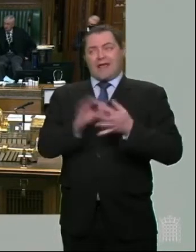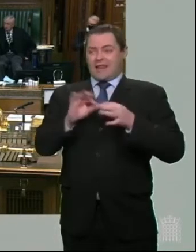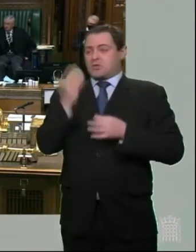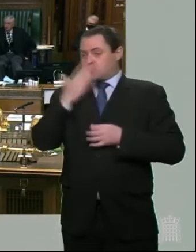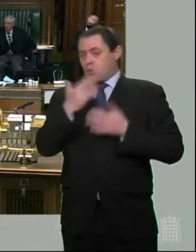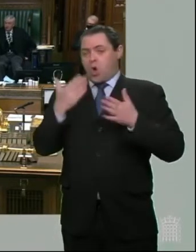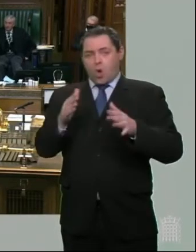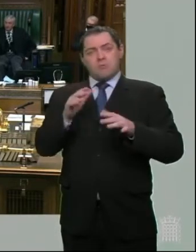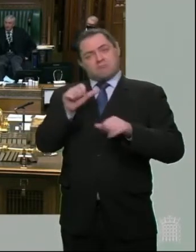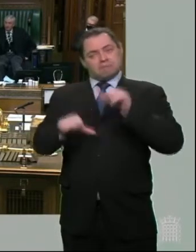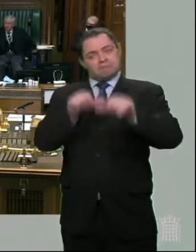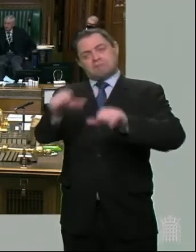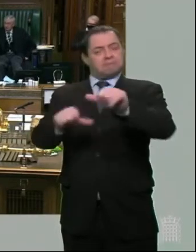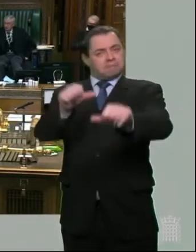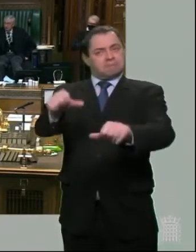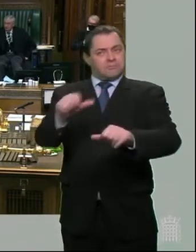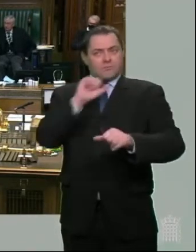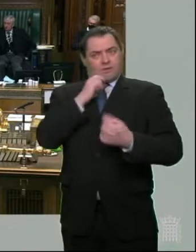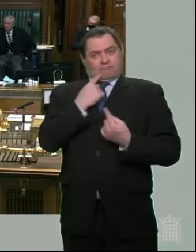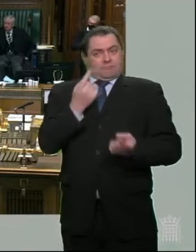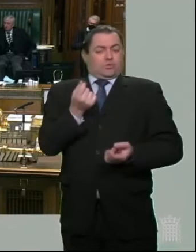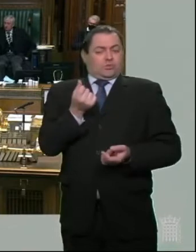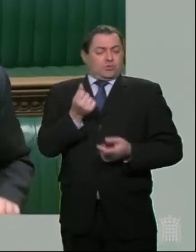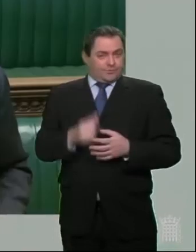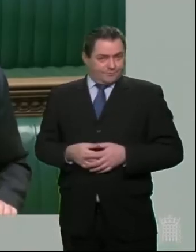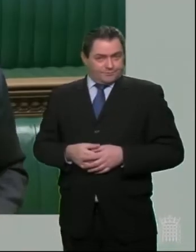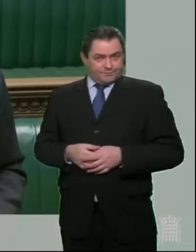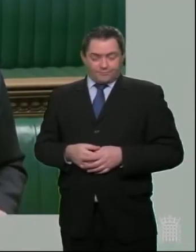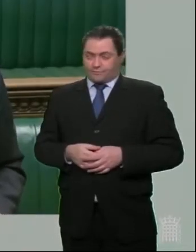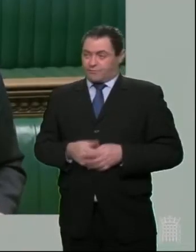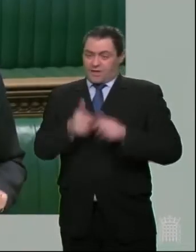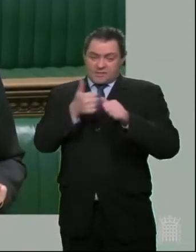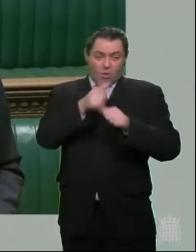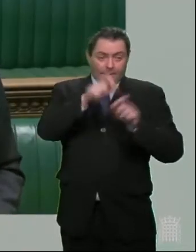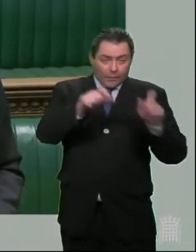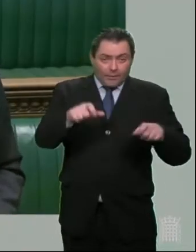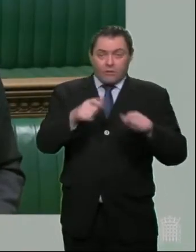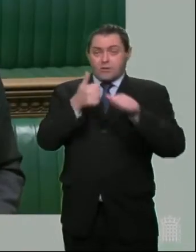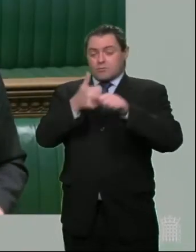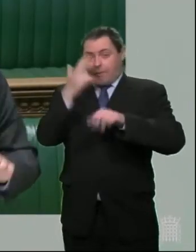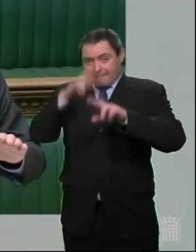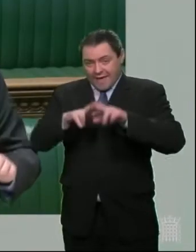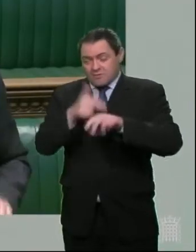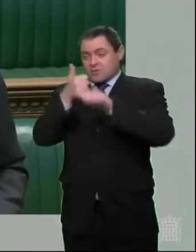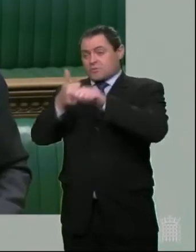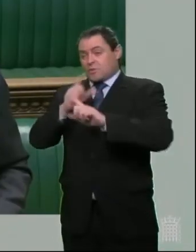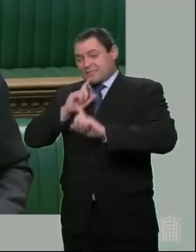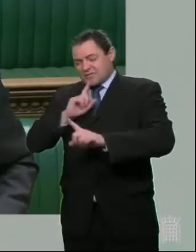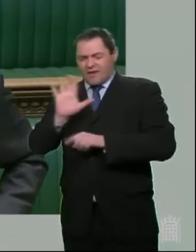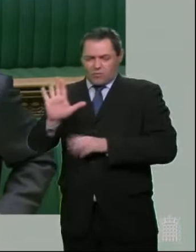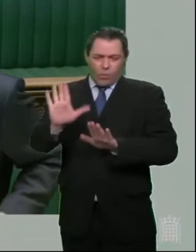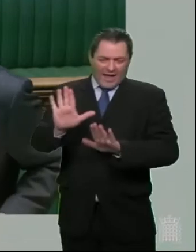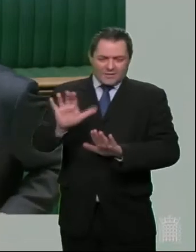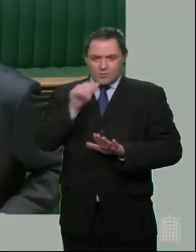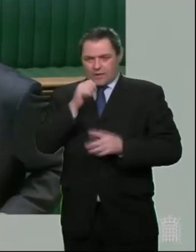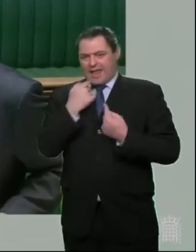schools and the way forward with schools, and what more we propose to do by way of supporting pupils and teachers and parents, Mr. Speaker, if you will just wait a few minutes.